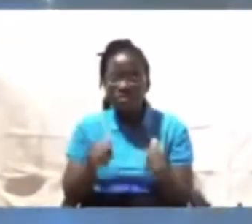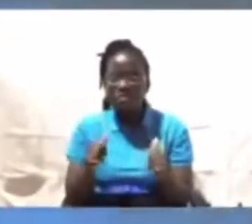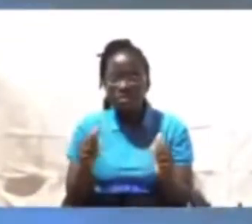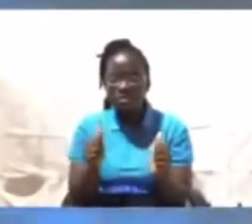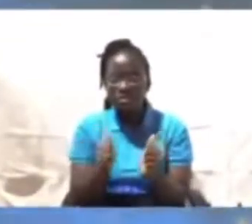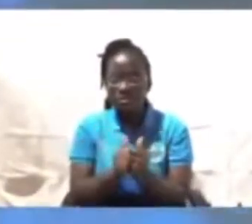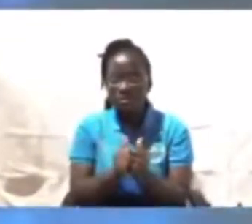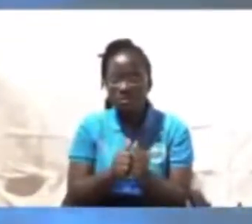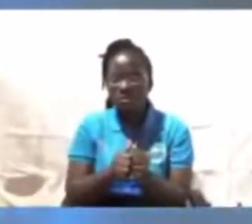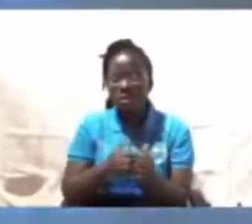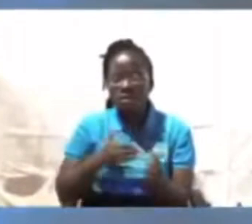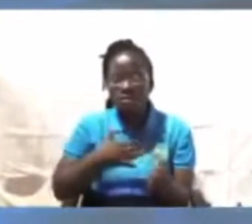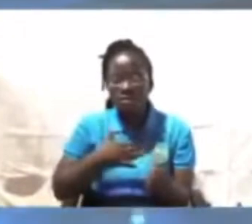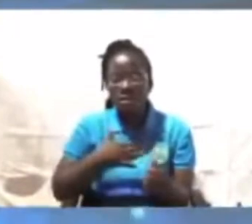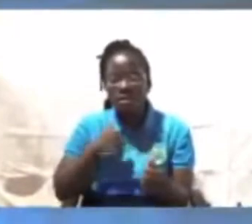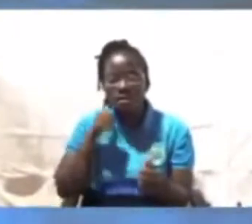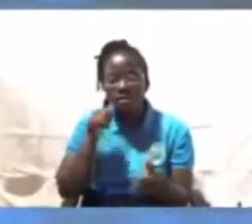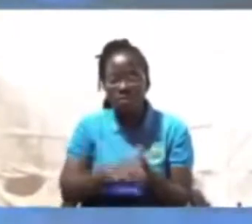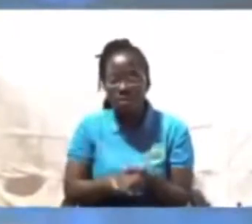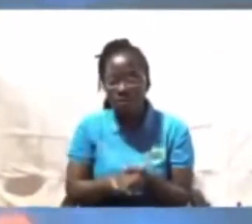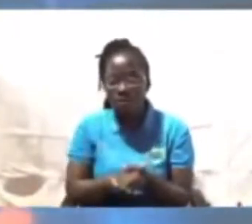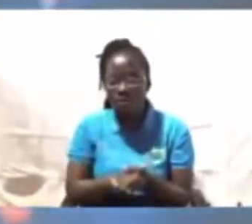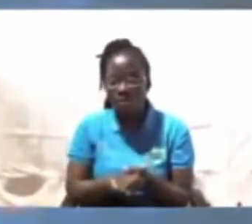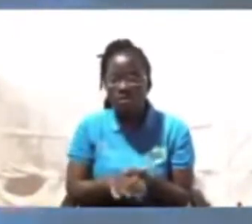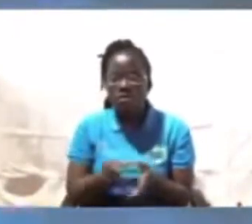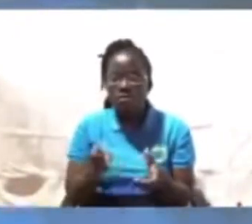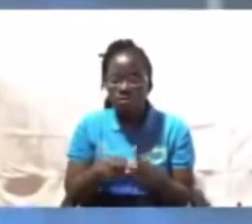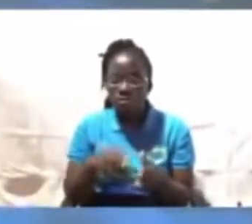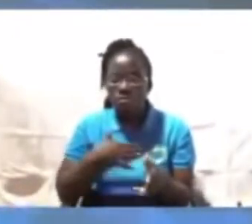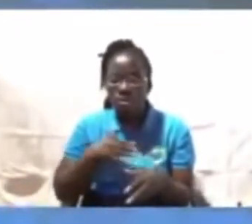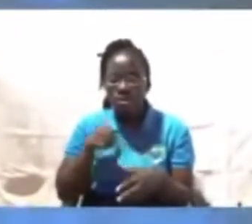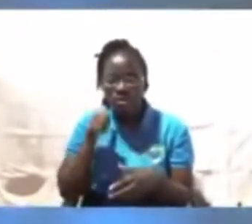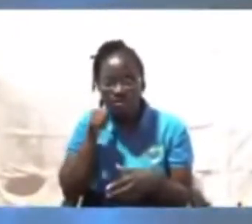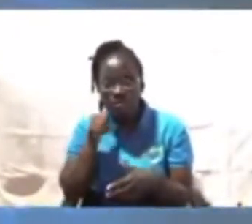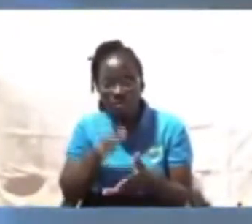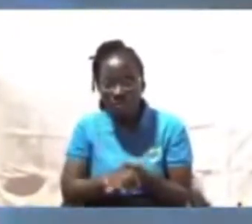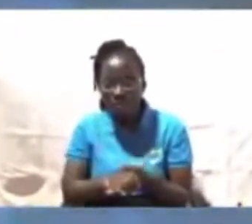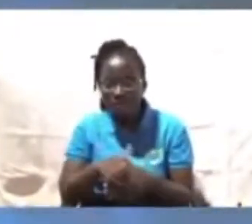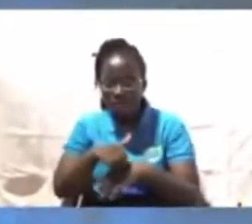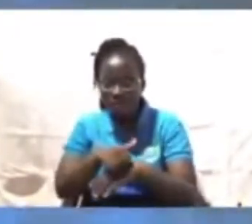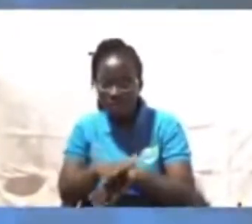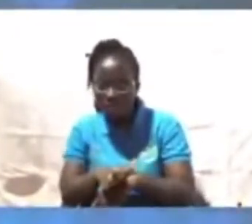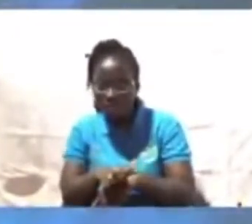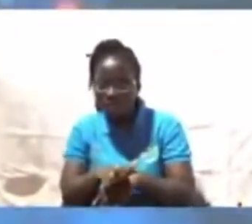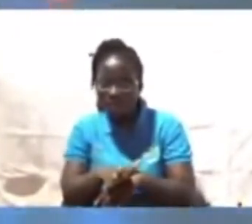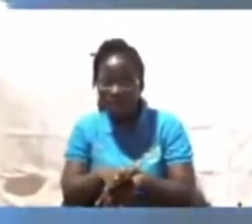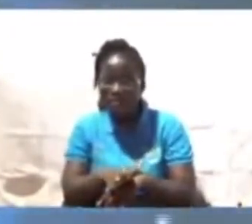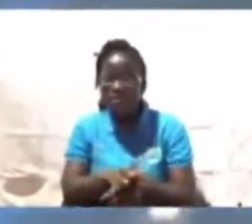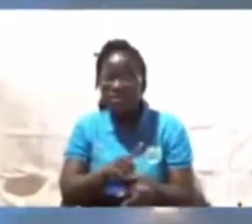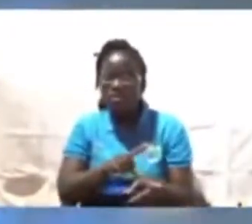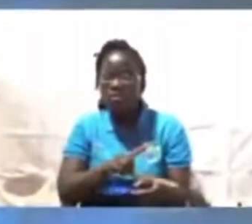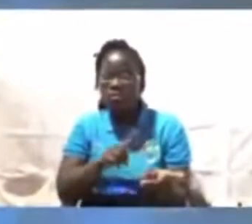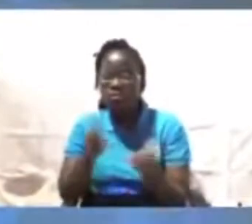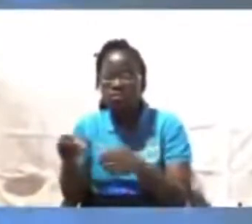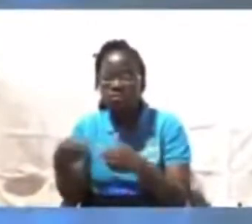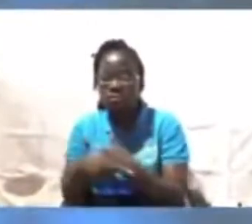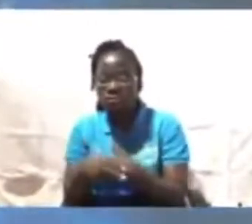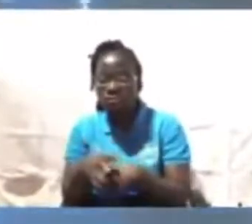You know what? Yeah, you. Oh, bedroom, no war. And I'm say, oh, bay. Also, what with